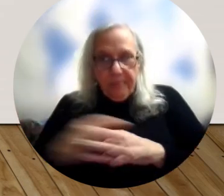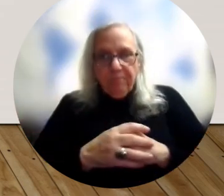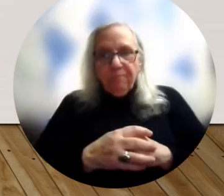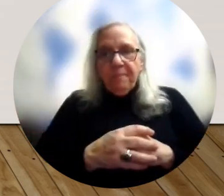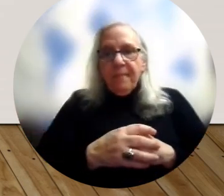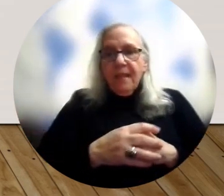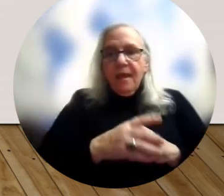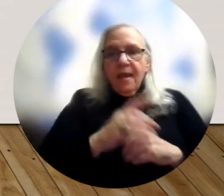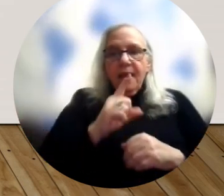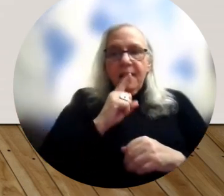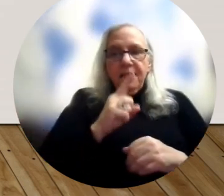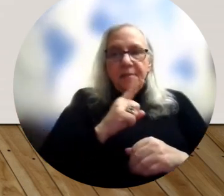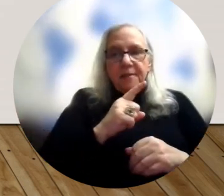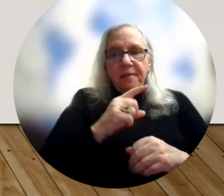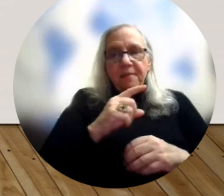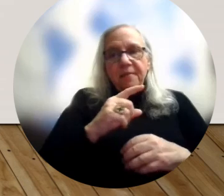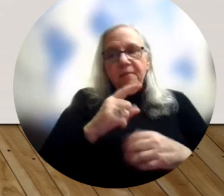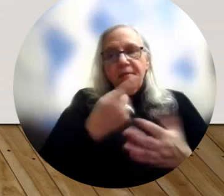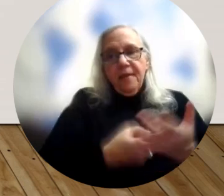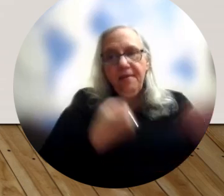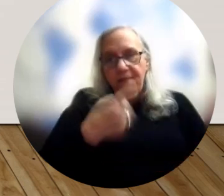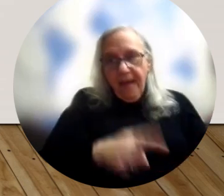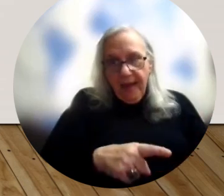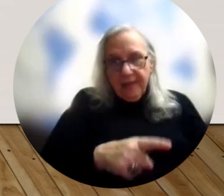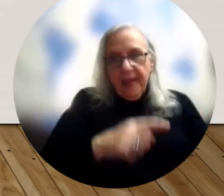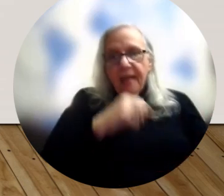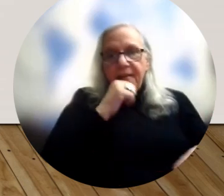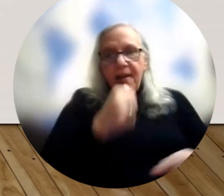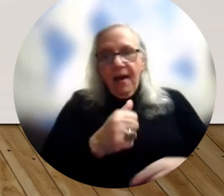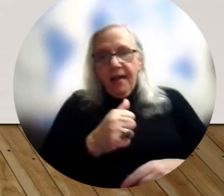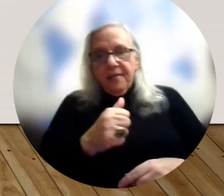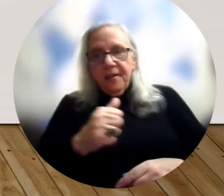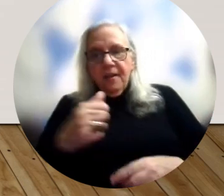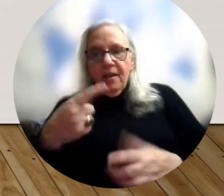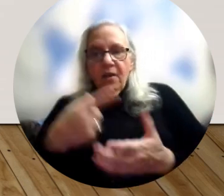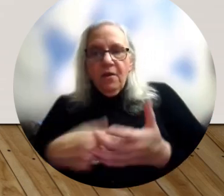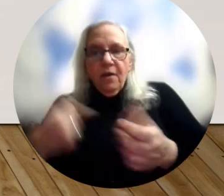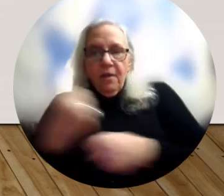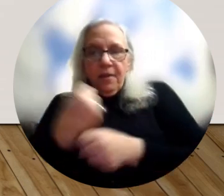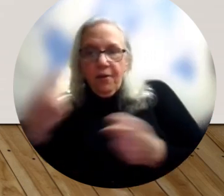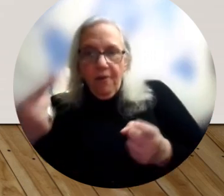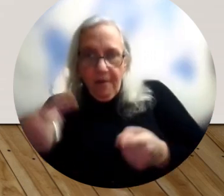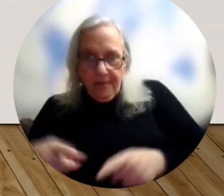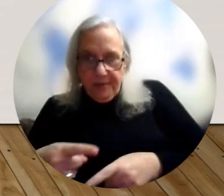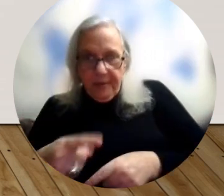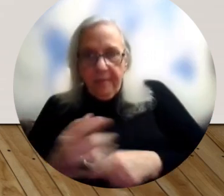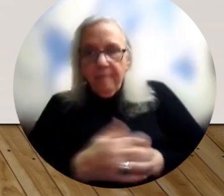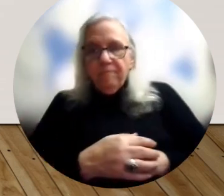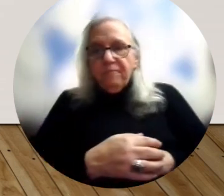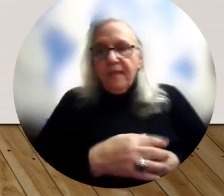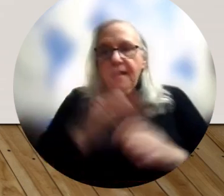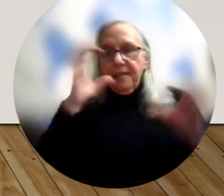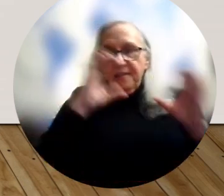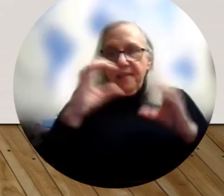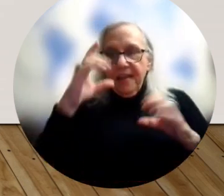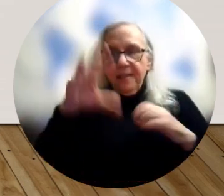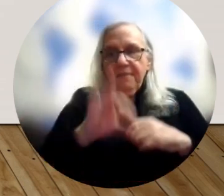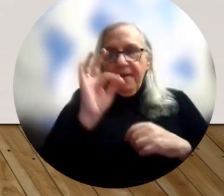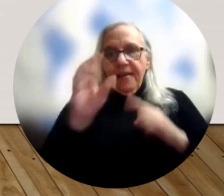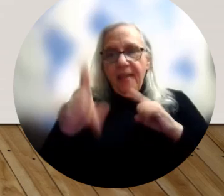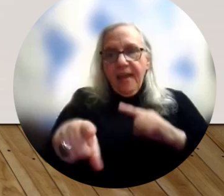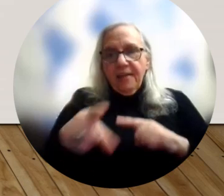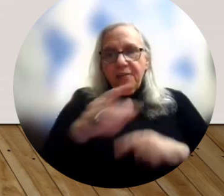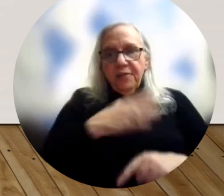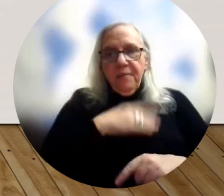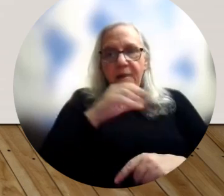variables. It is the effect, not the cause. In seeking